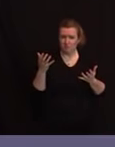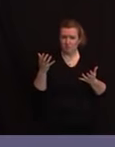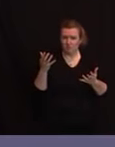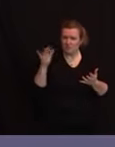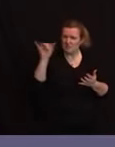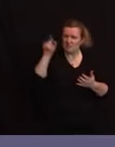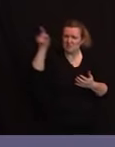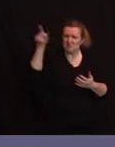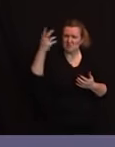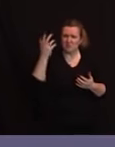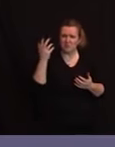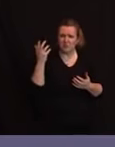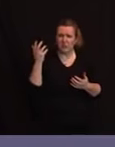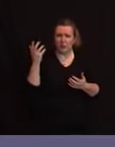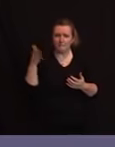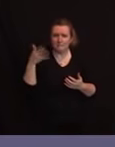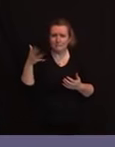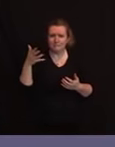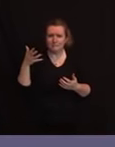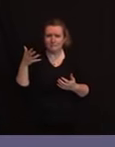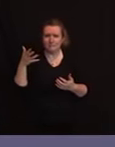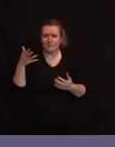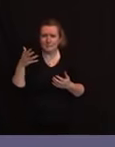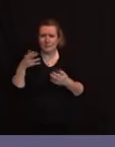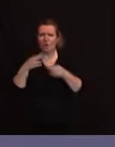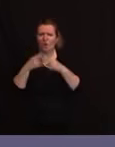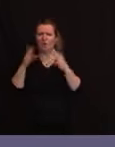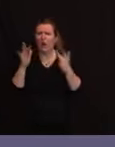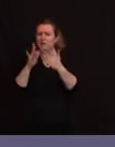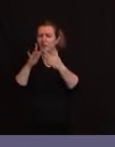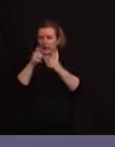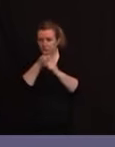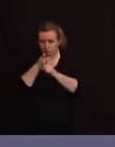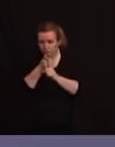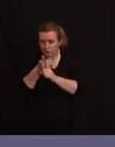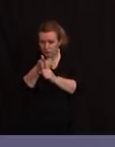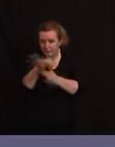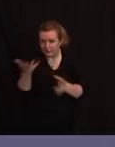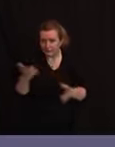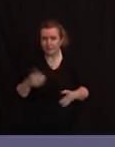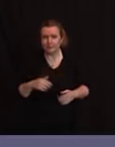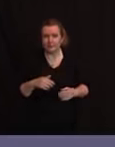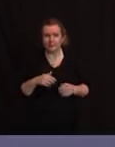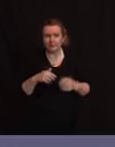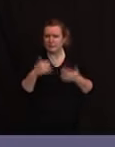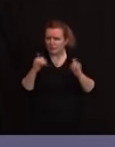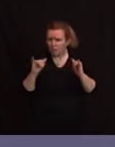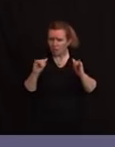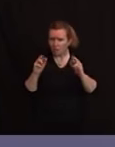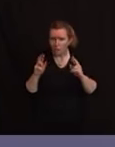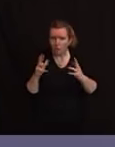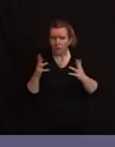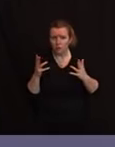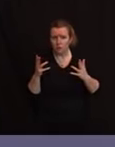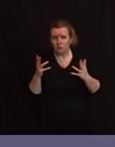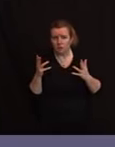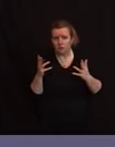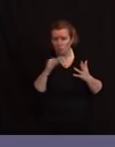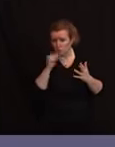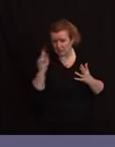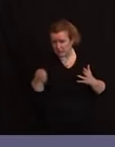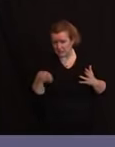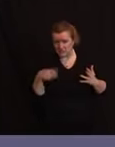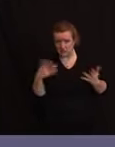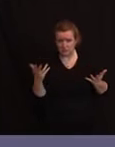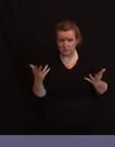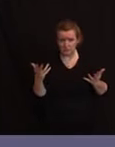the capacity to do? And finally, we're hearing of occupational and physical therapists in nursing homes who are still going room